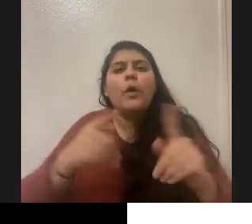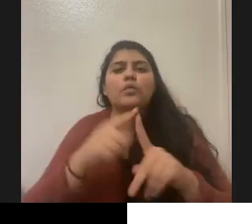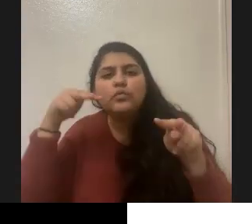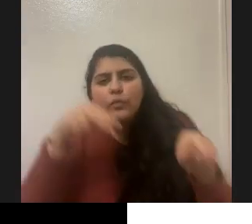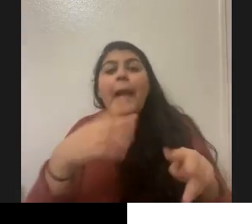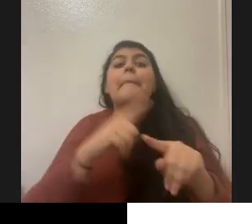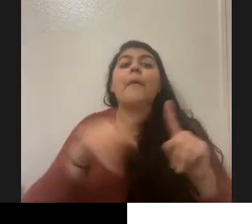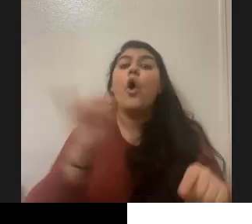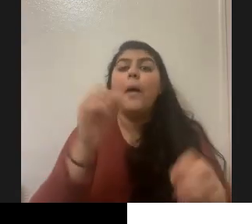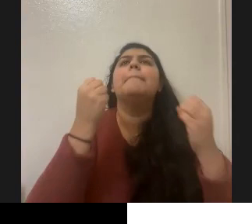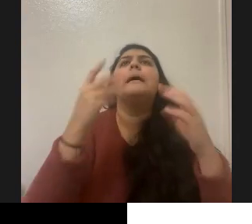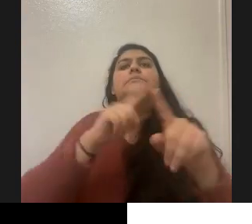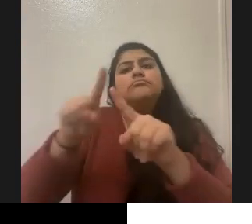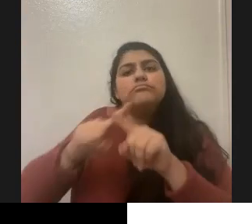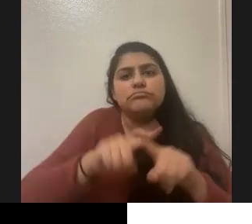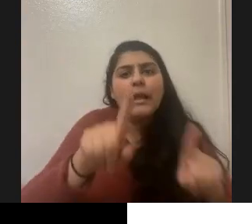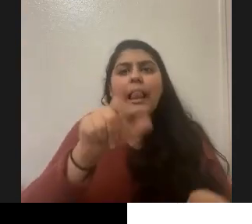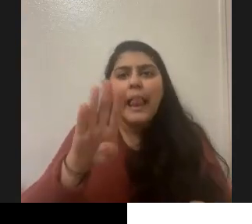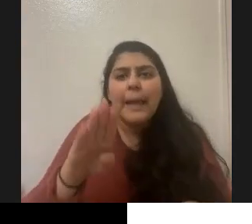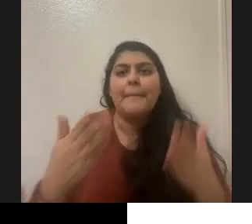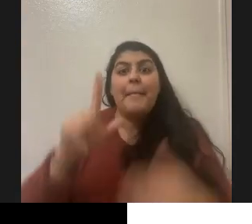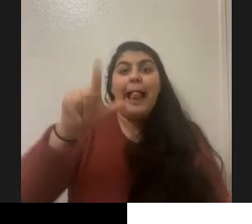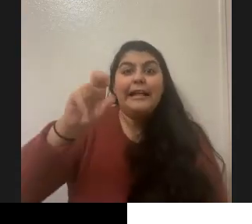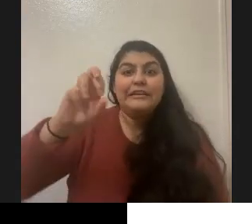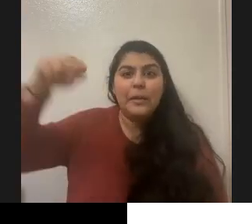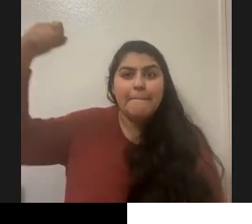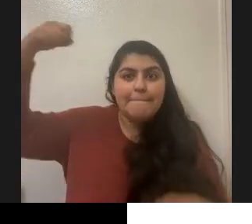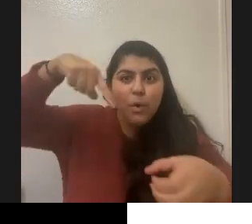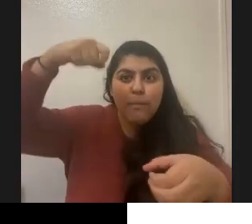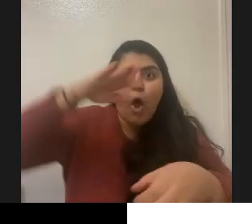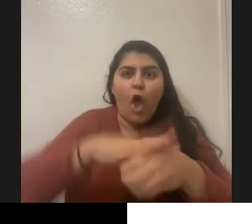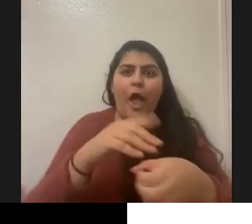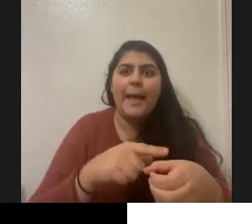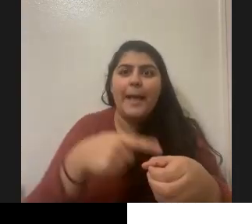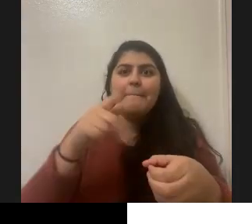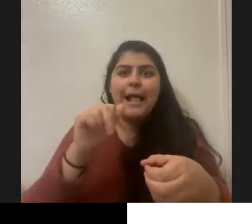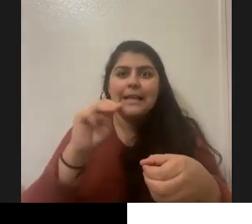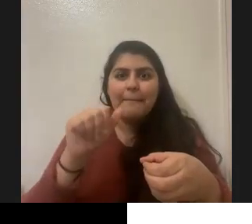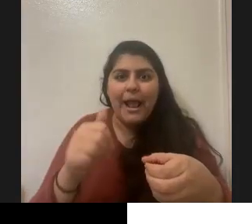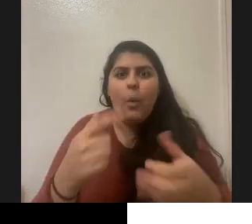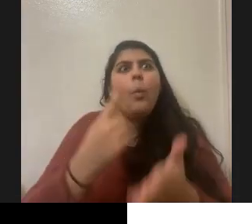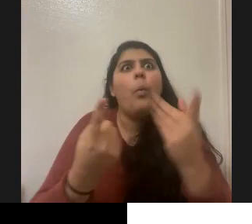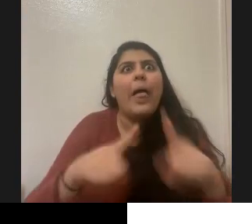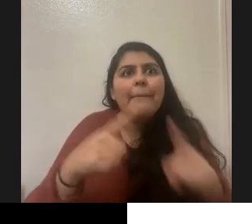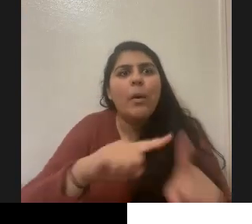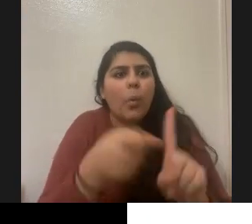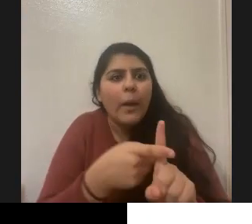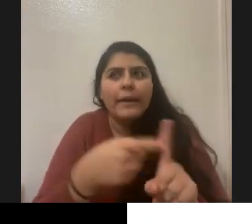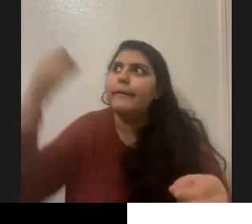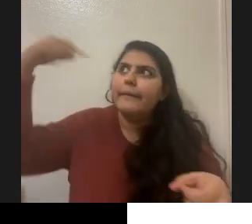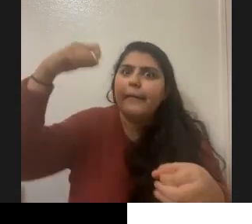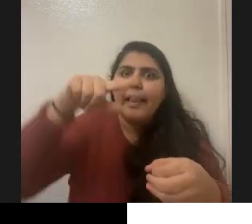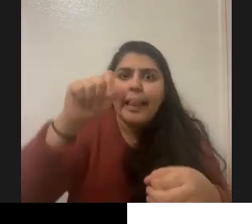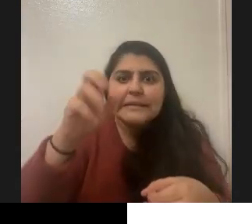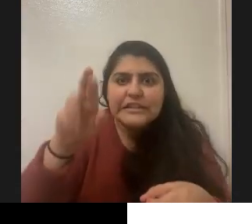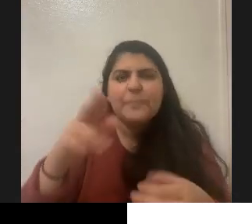other different labs that, you know, they shoot a laser into the plasma and they're like, what happens if I shoot a laser into the plasma? What happens? And so